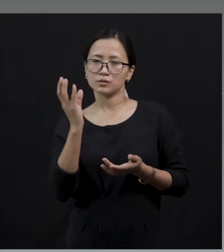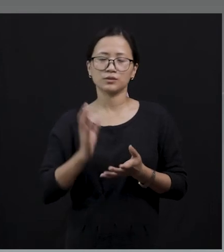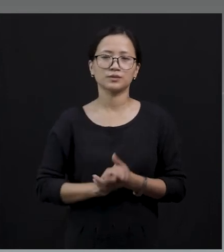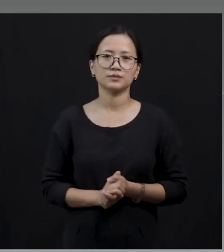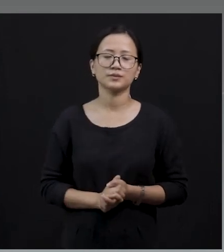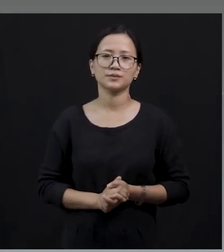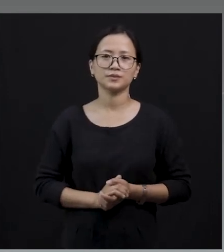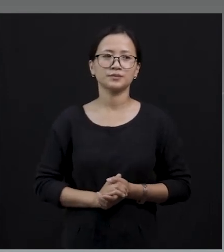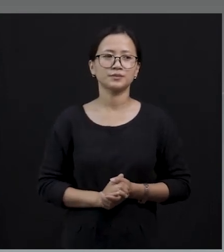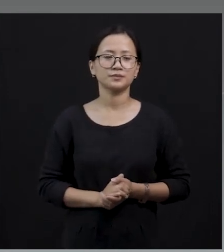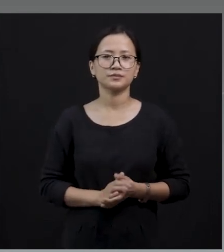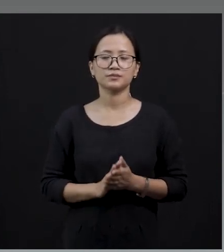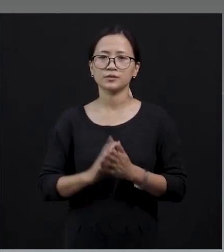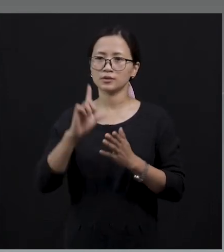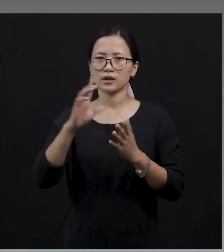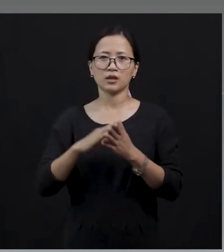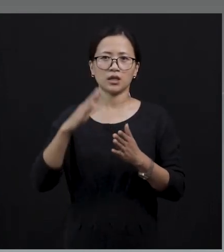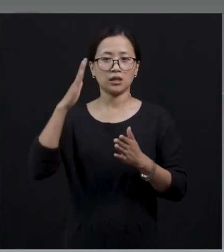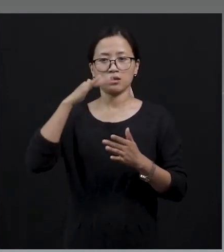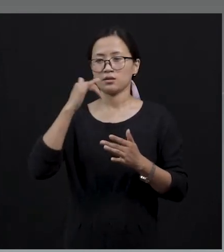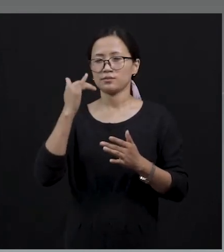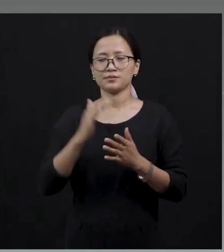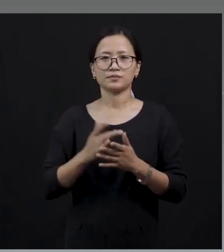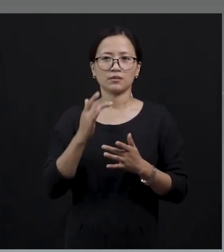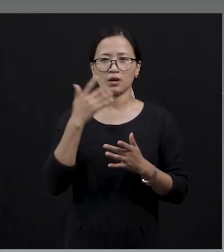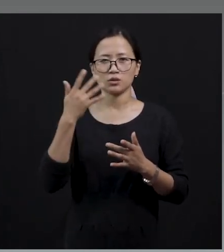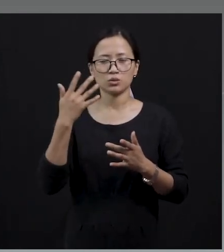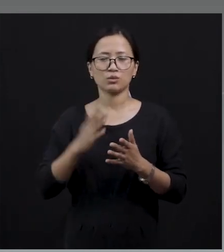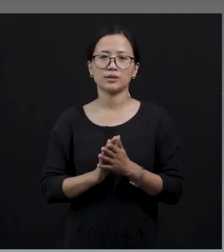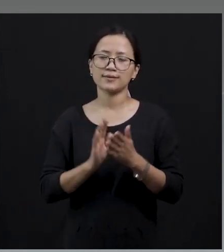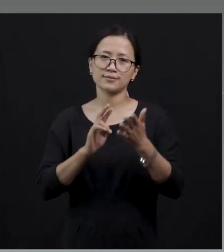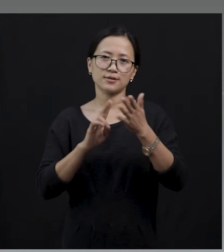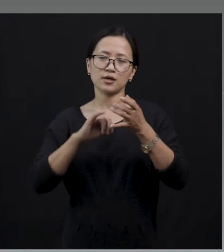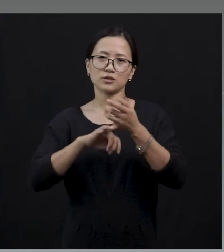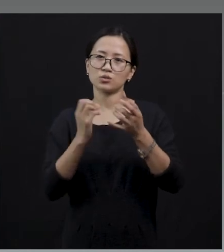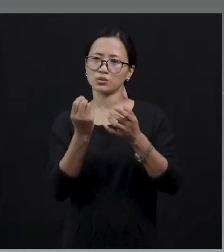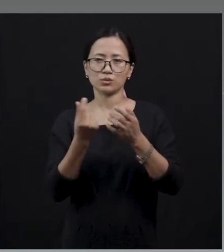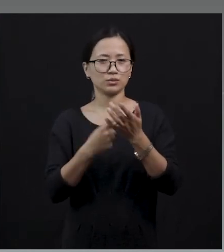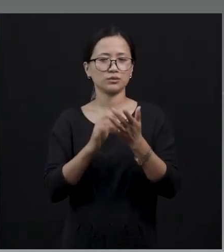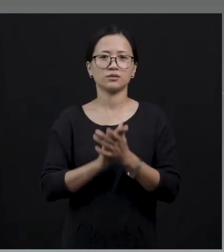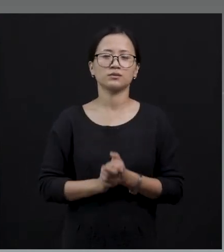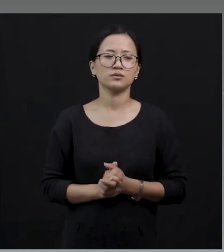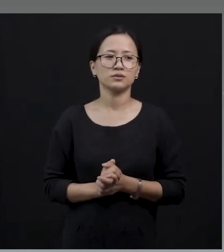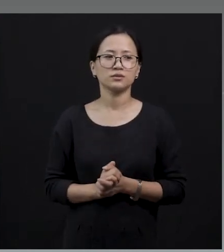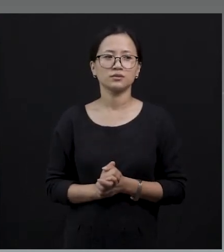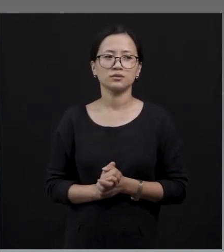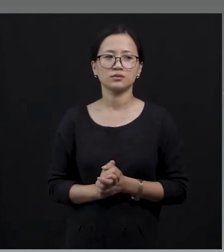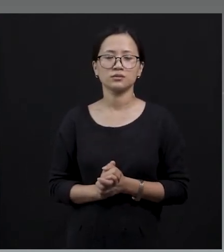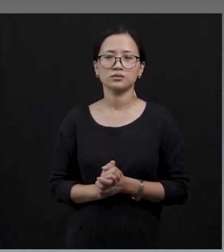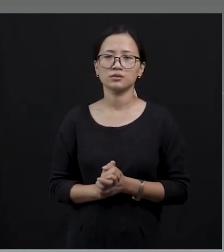Now, let's look here. Lemons. Who doesn't love lemons, right? It's tangy, but it's quite tasty. Let's measure them. We